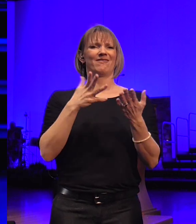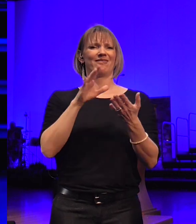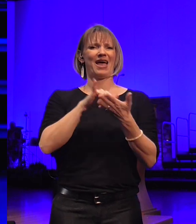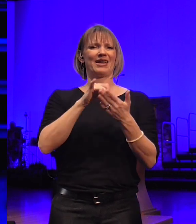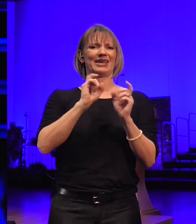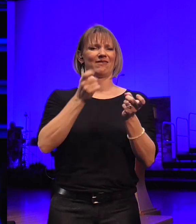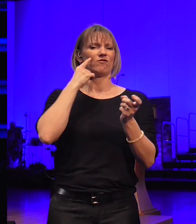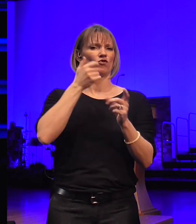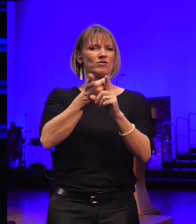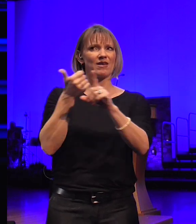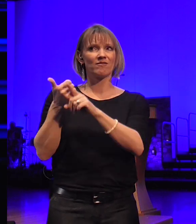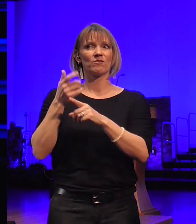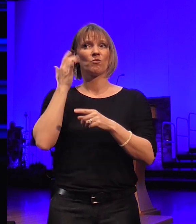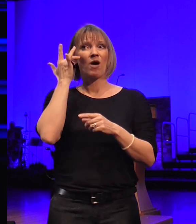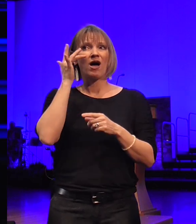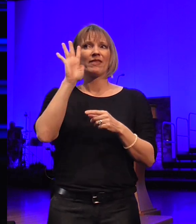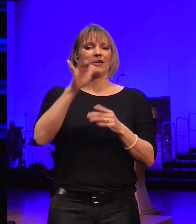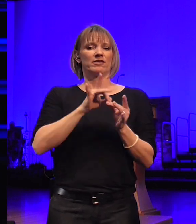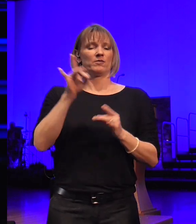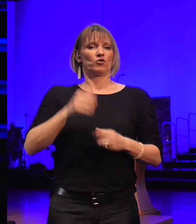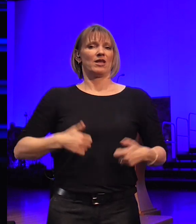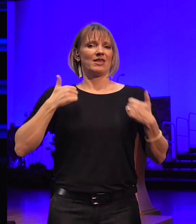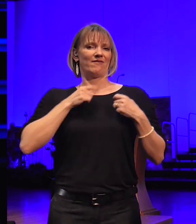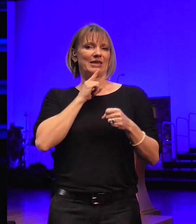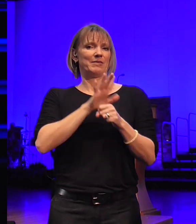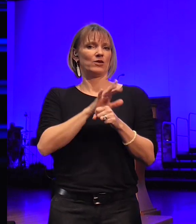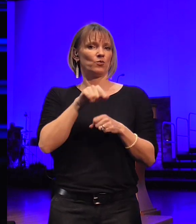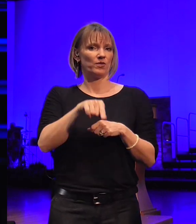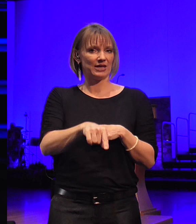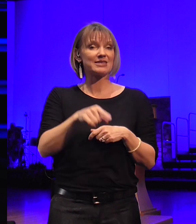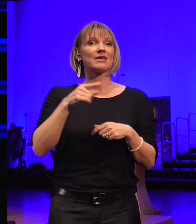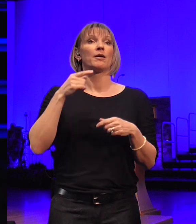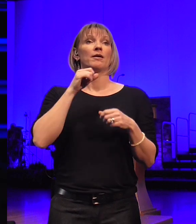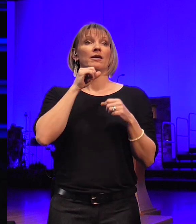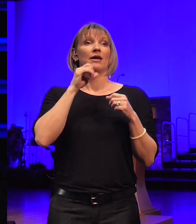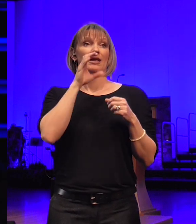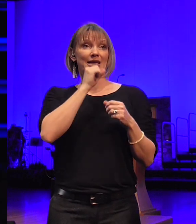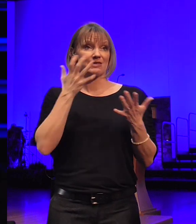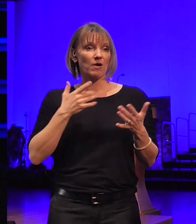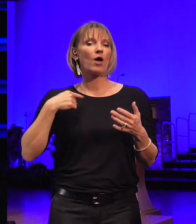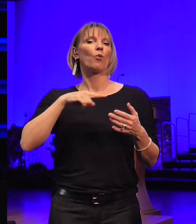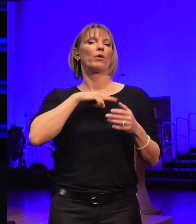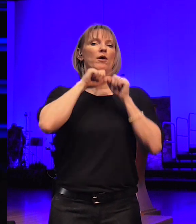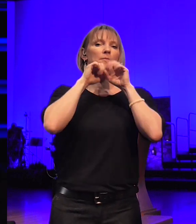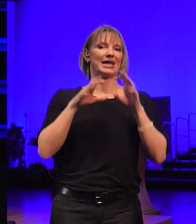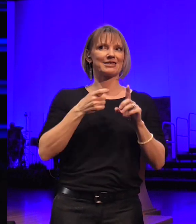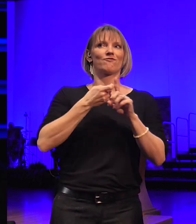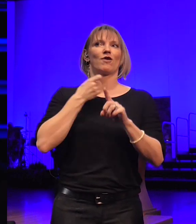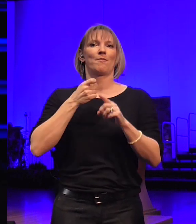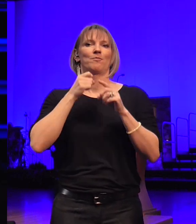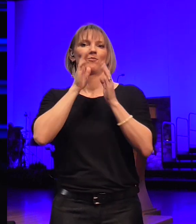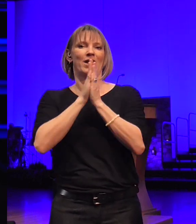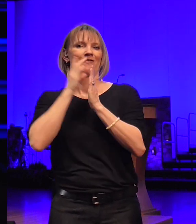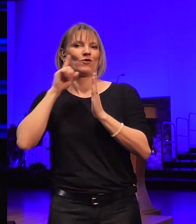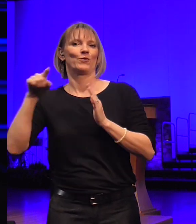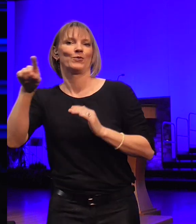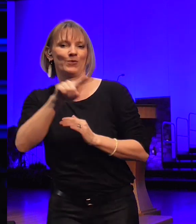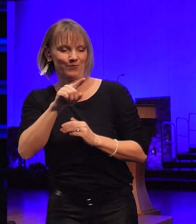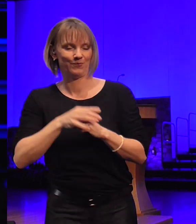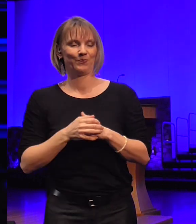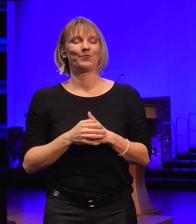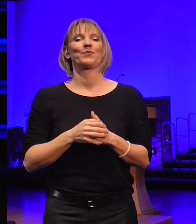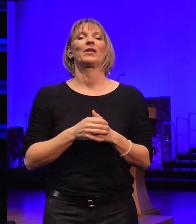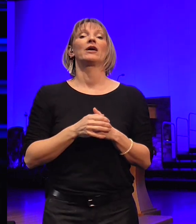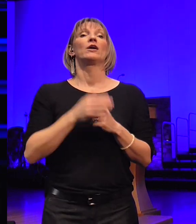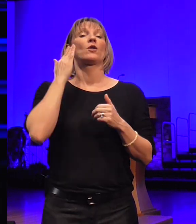practitioners have committed their spiritual lives to this. And guess what? We get blessed by getting to pray for you as much as you get the blessings from the prayer.